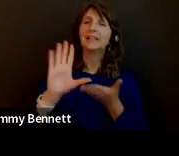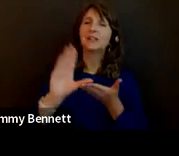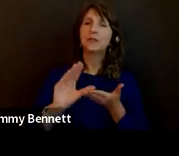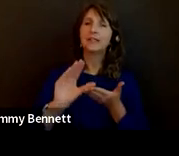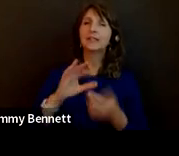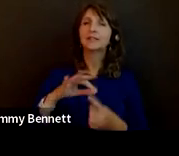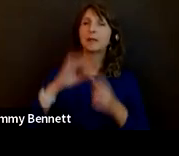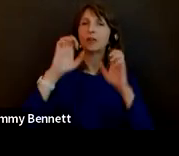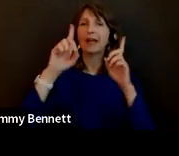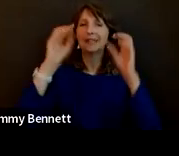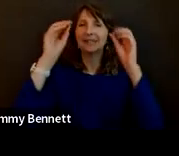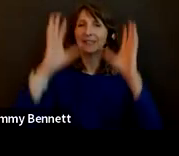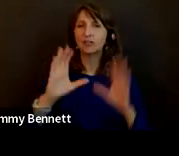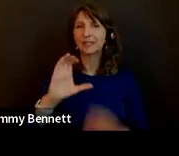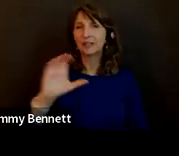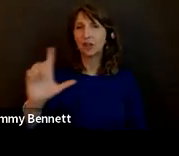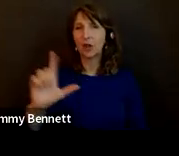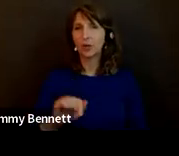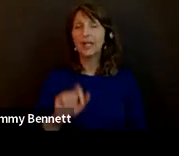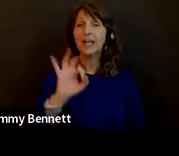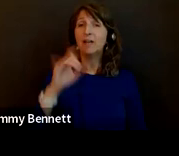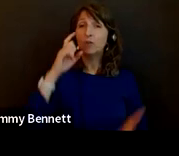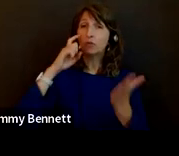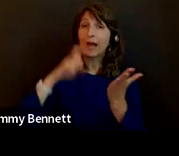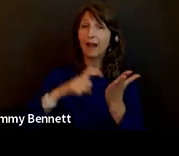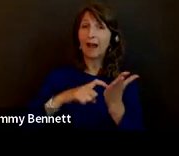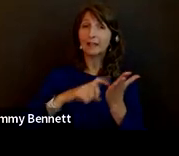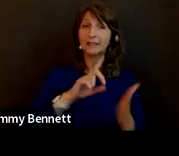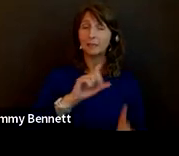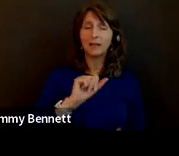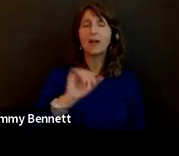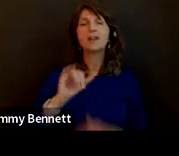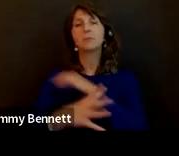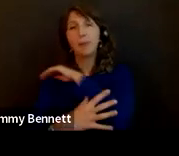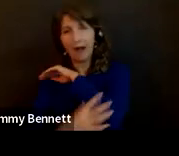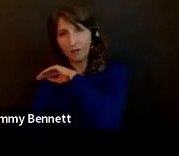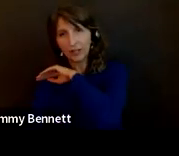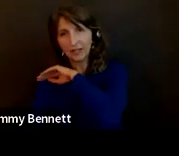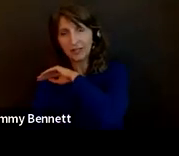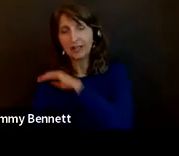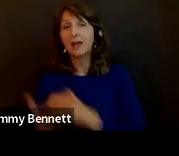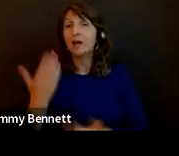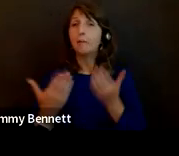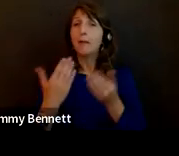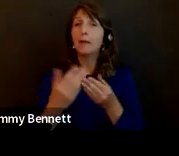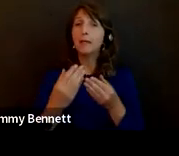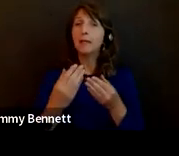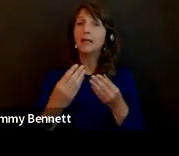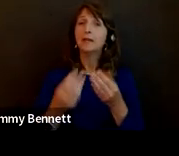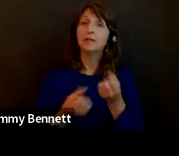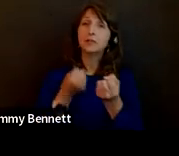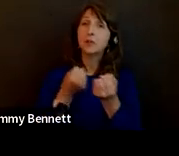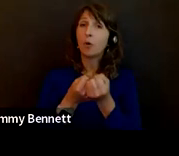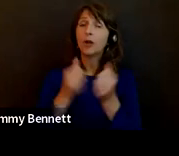you realize that what you're experiencing is an issue of poverty, the remedy might be to support with wraparound services